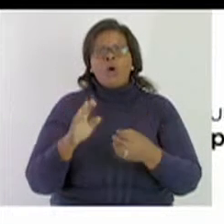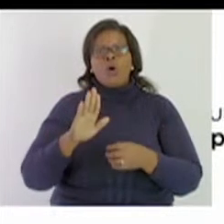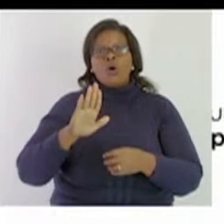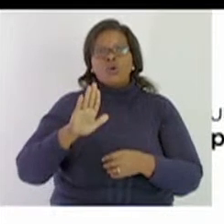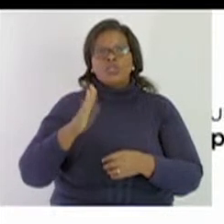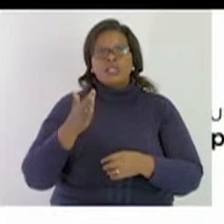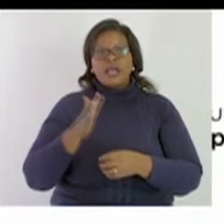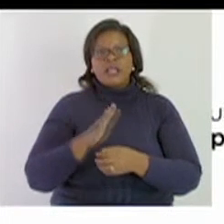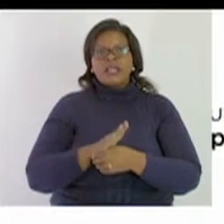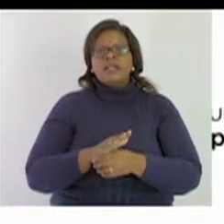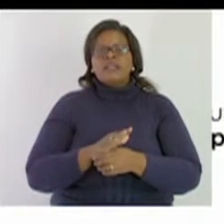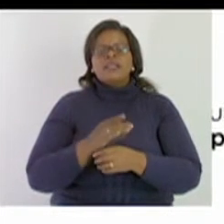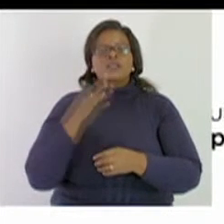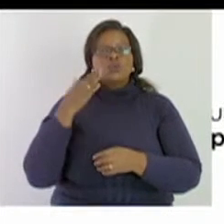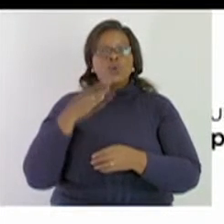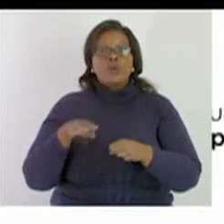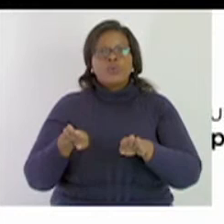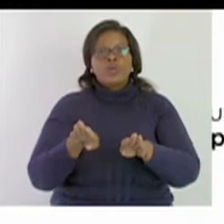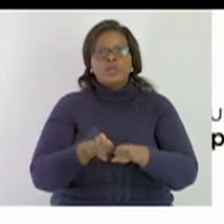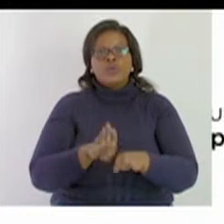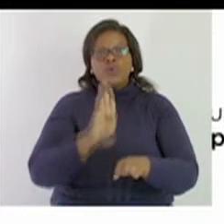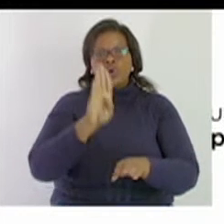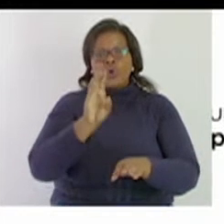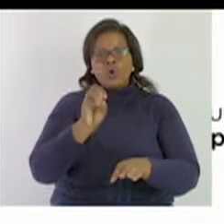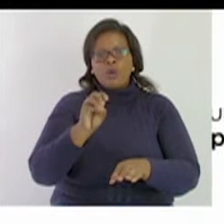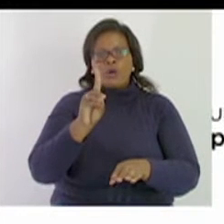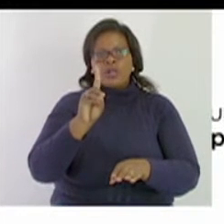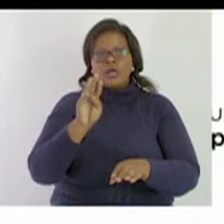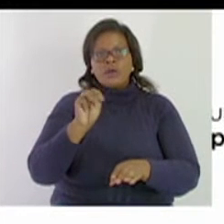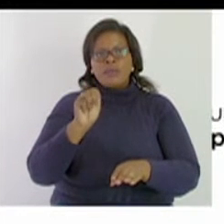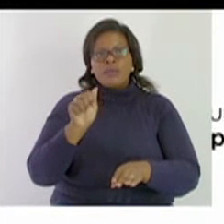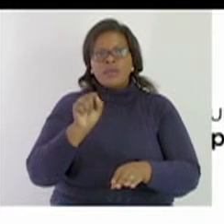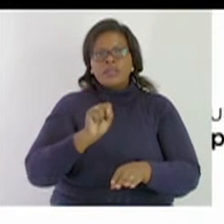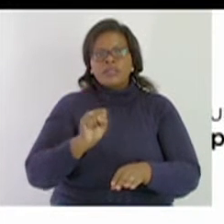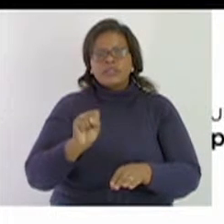use BODMAS. Our first example there.